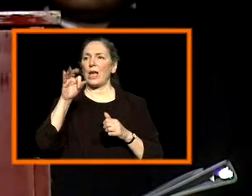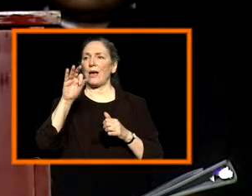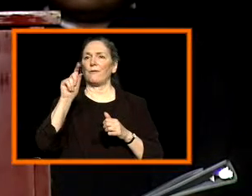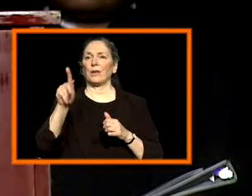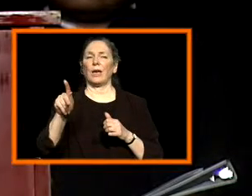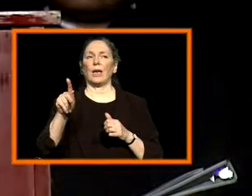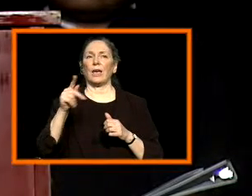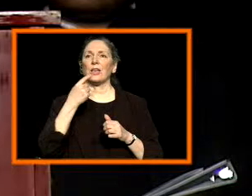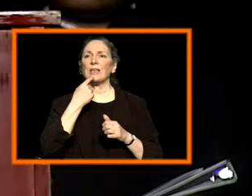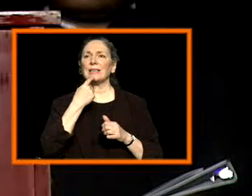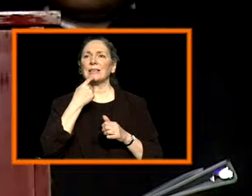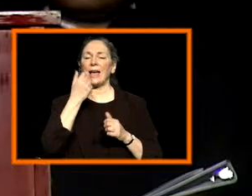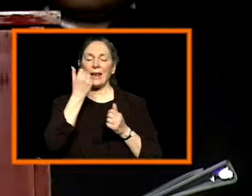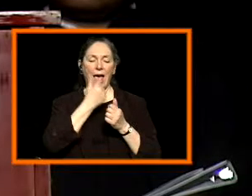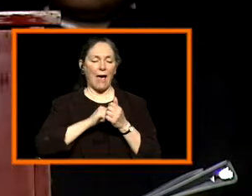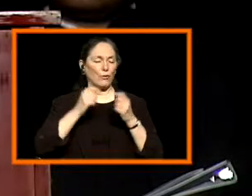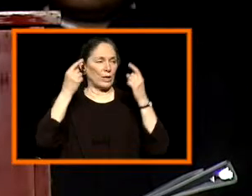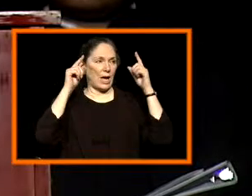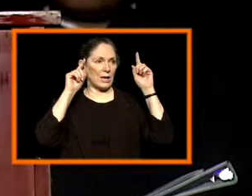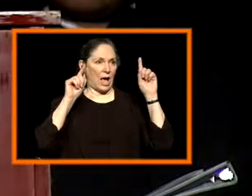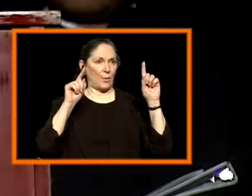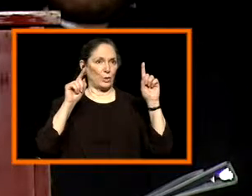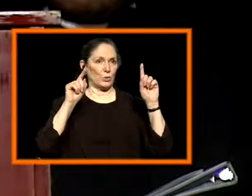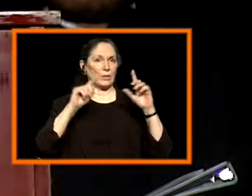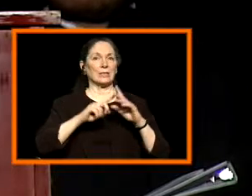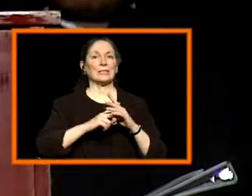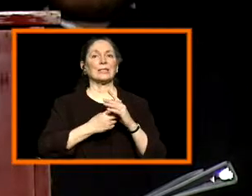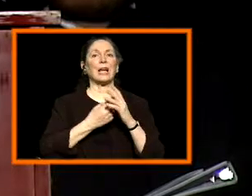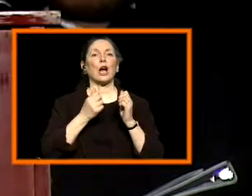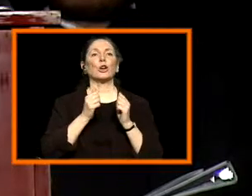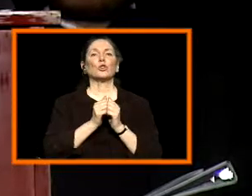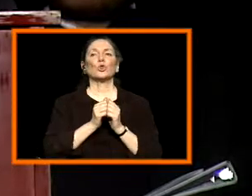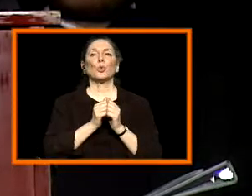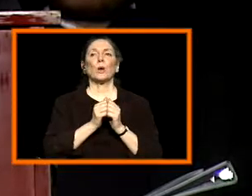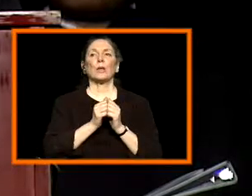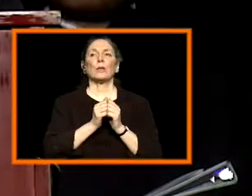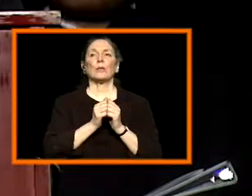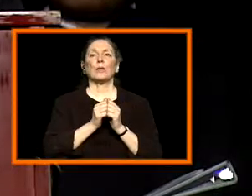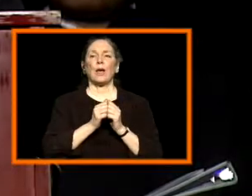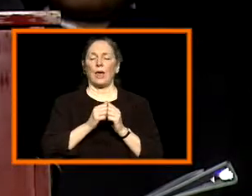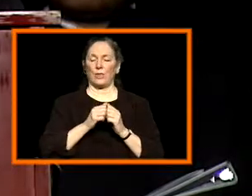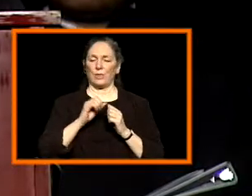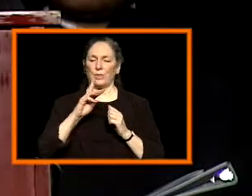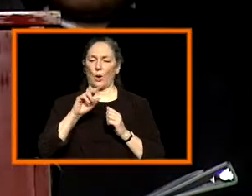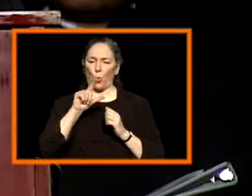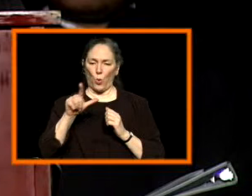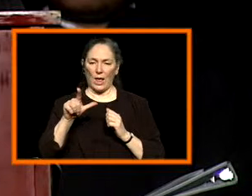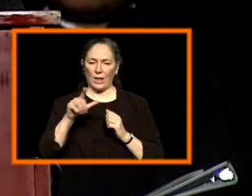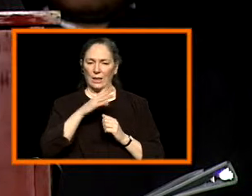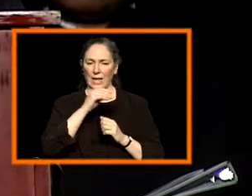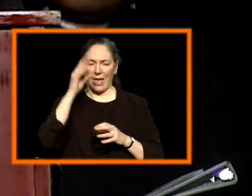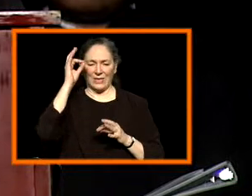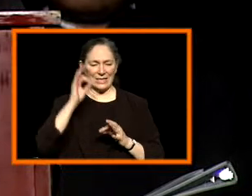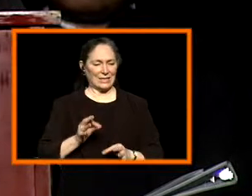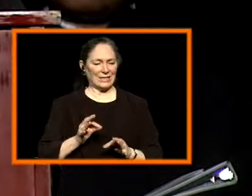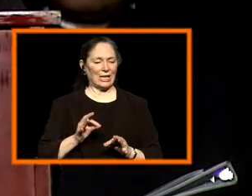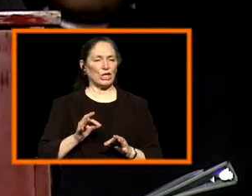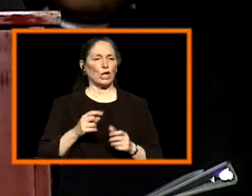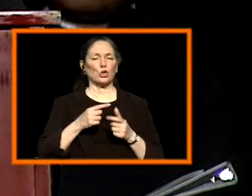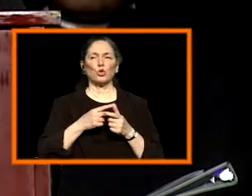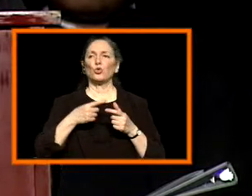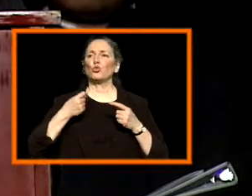every accomplishment starts with the will and a decision